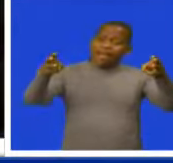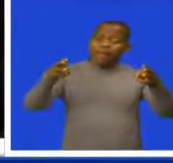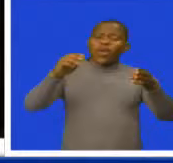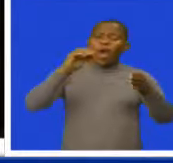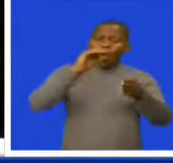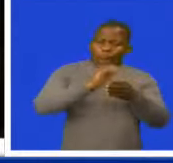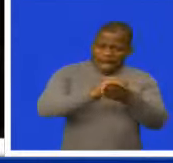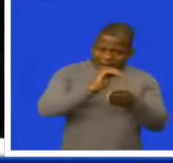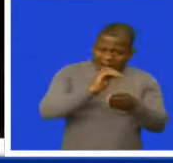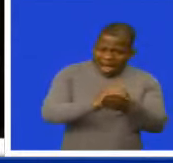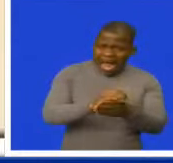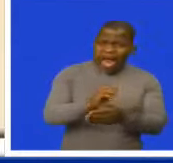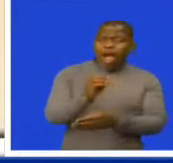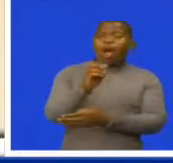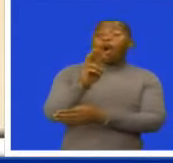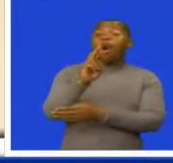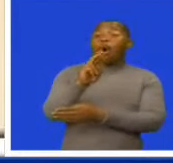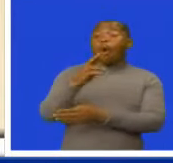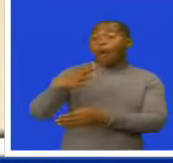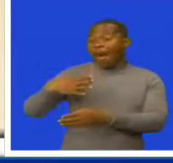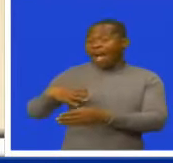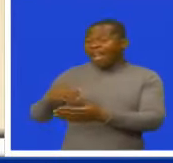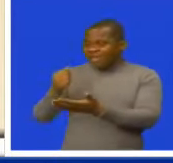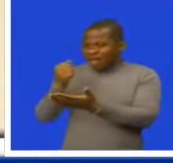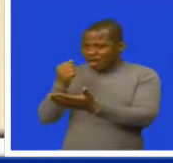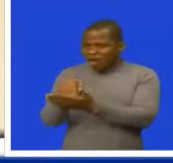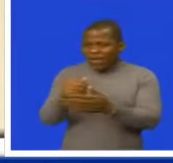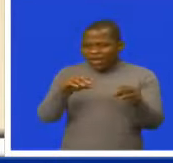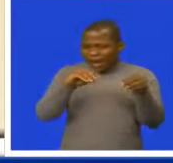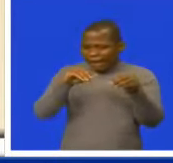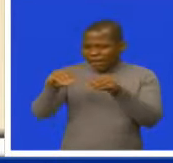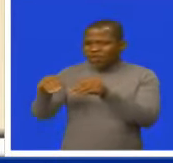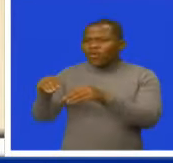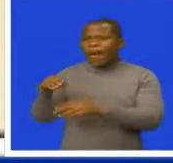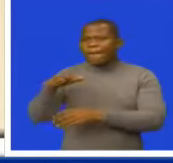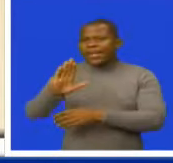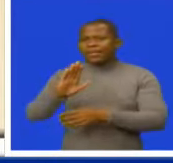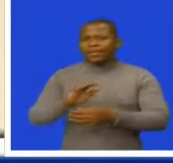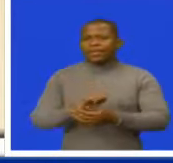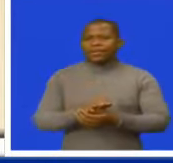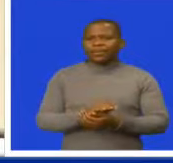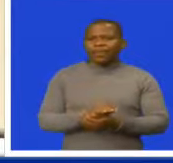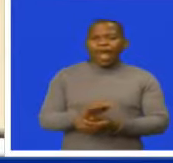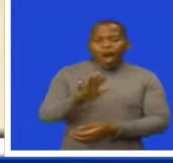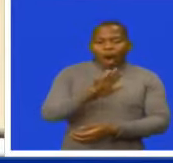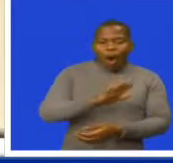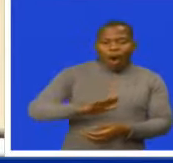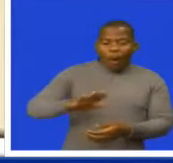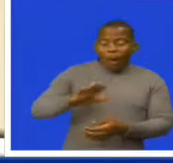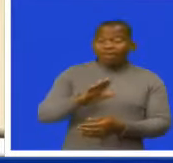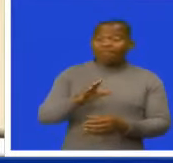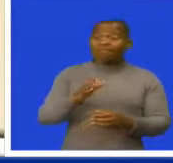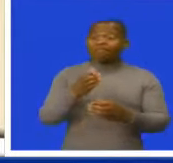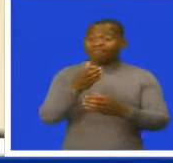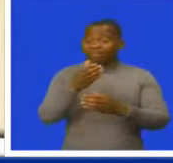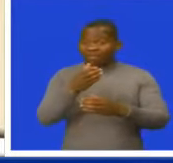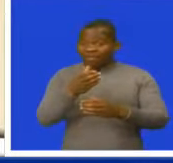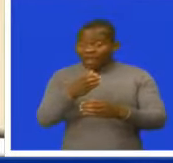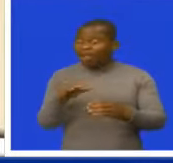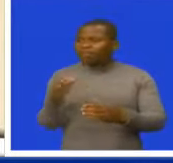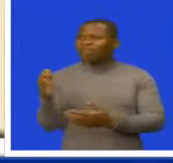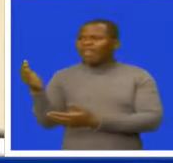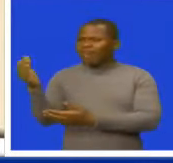tiswe kulamanye emahhovisi. Onke emave akete atobuka ukuthi iPhalamende yetingundla isebenta